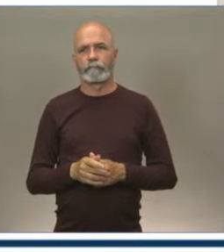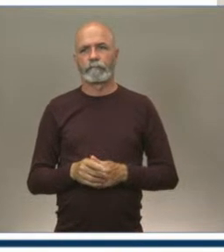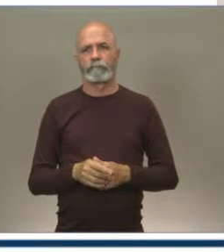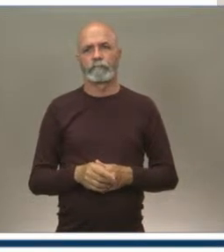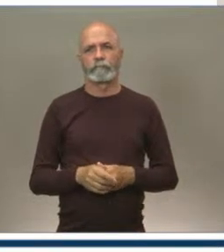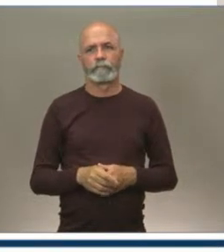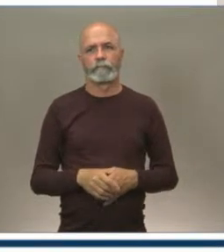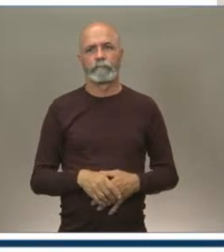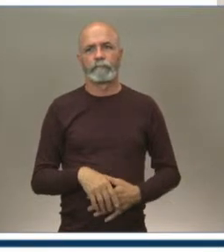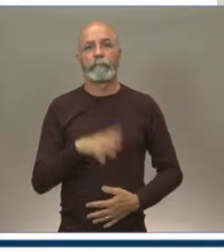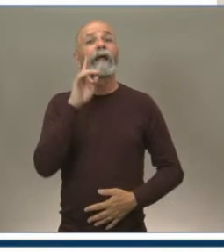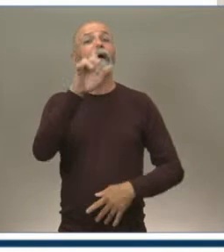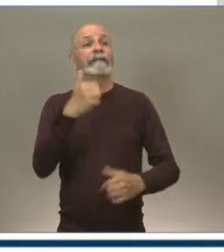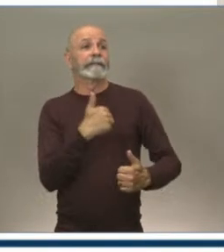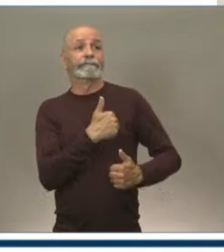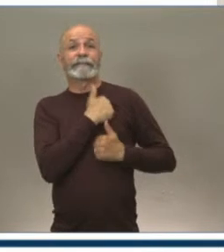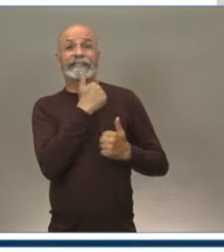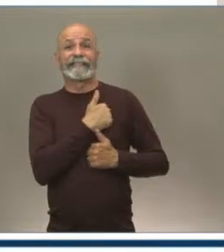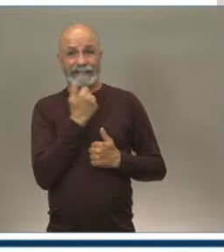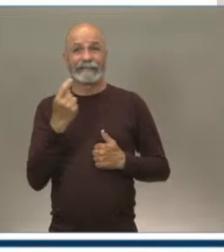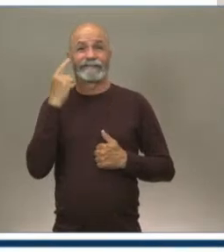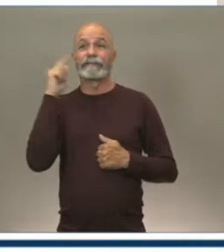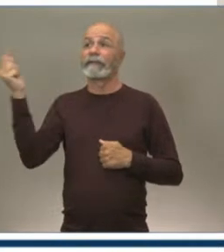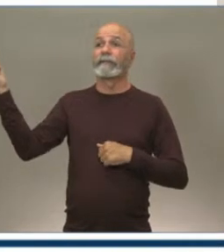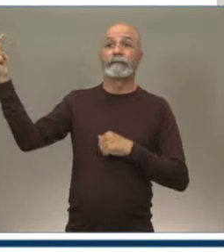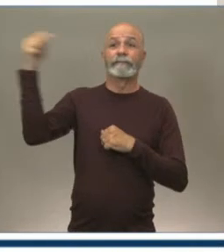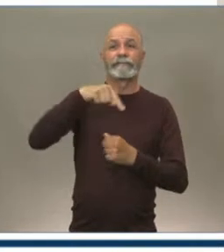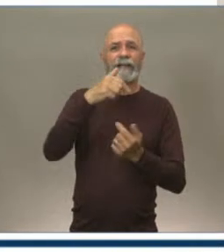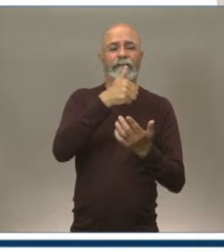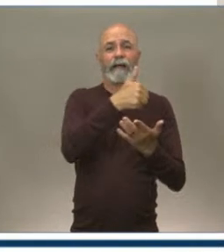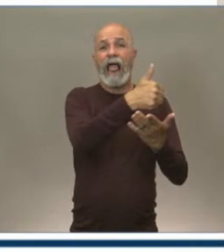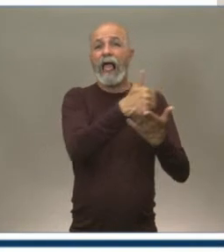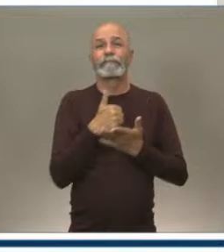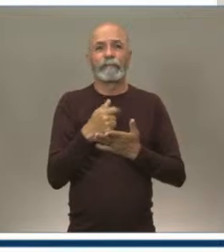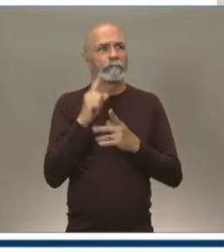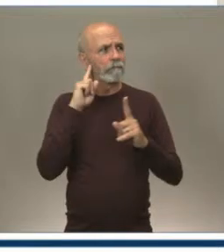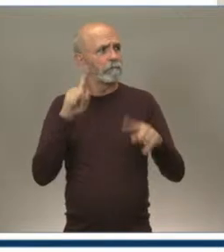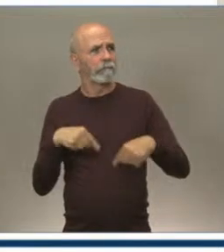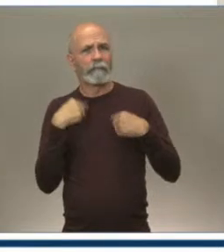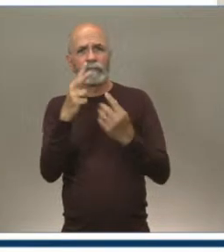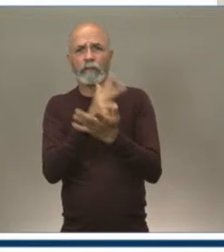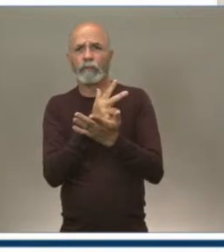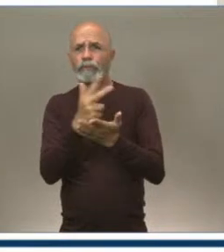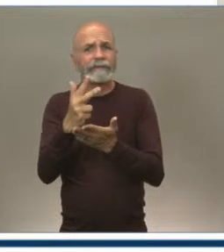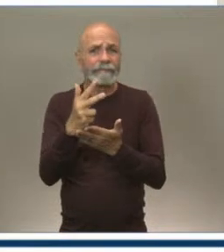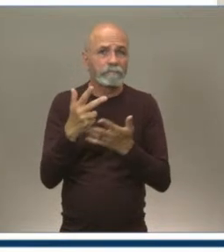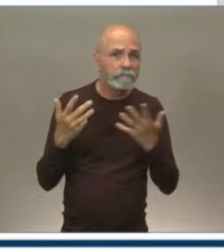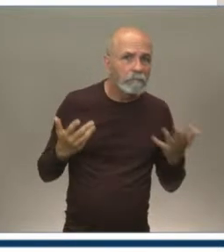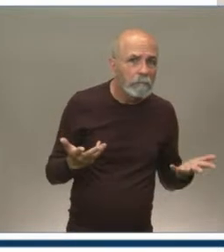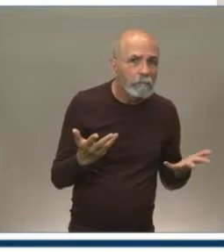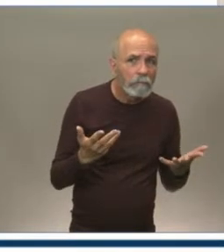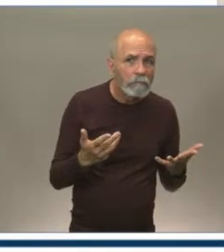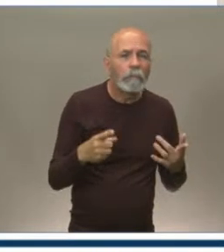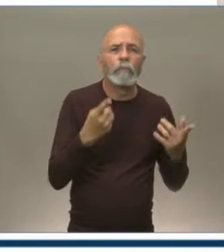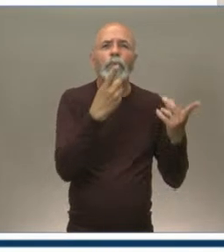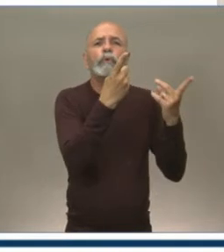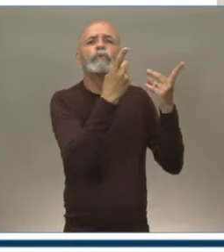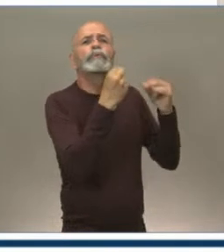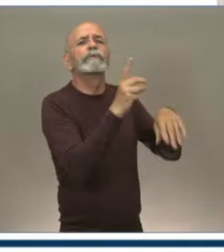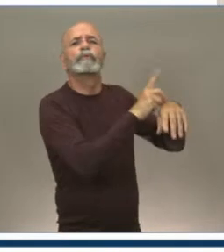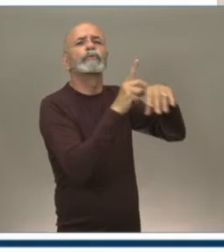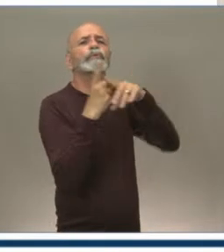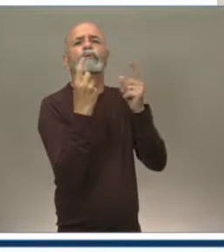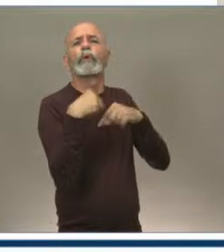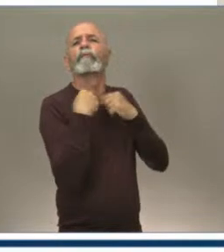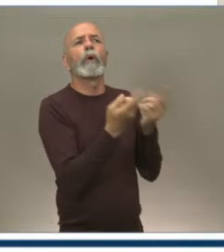help us with the COVID response. So can you give us an update on what kind of work they've been doing and how they've been